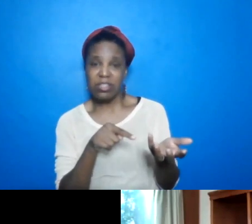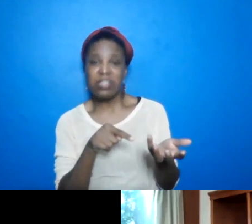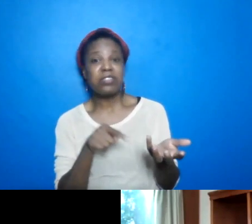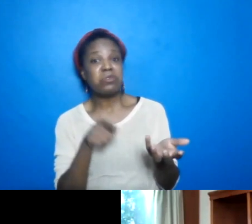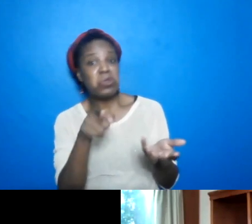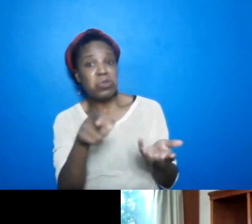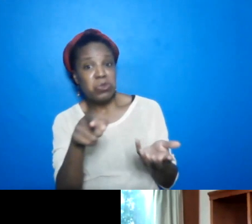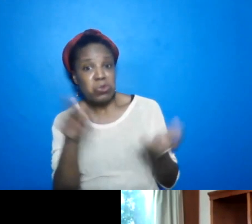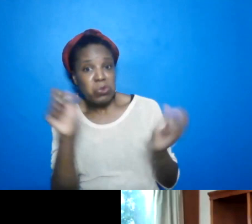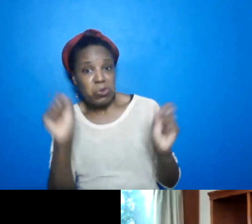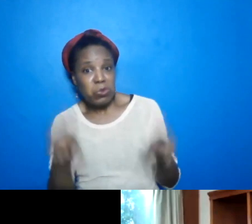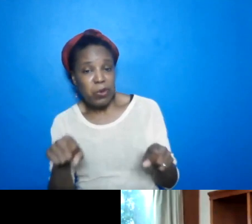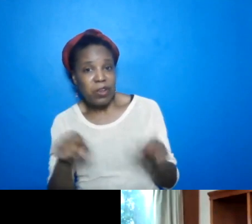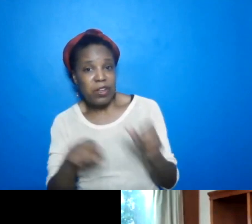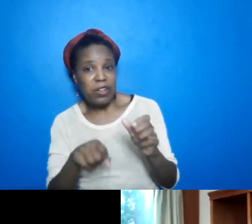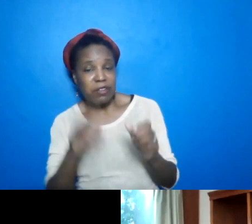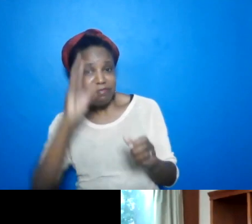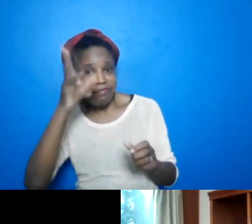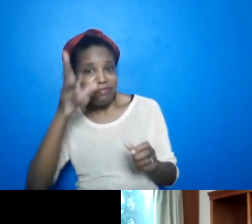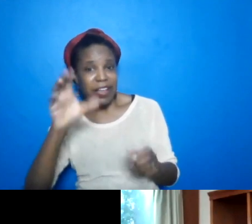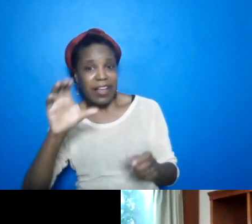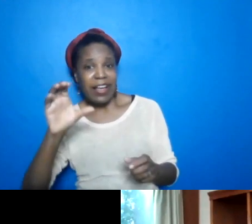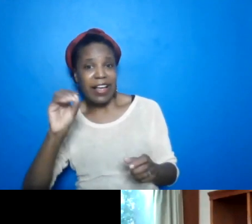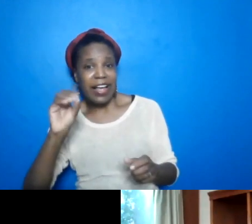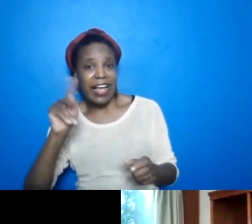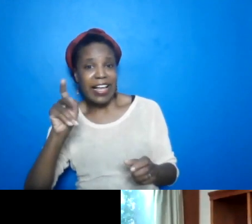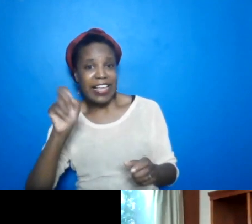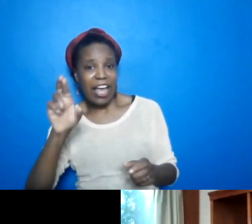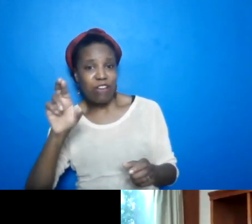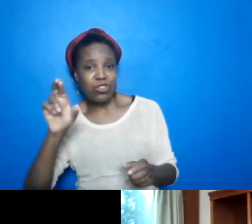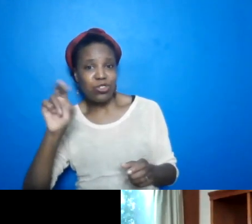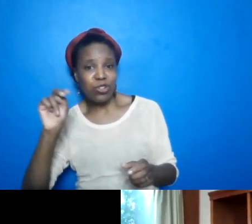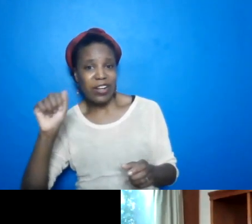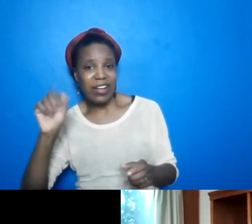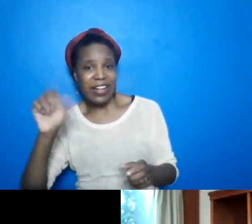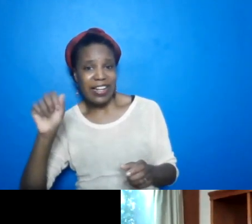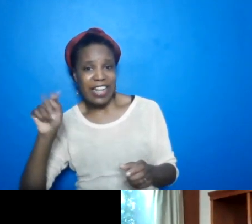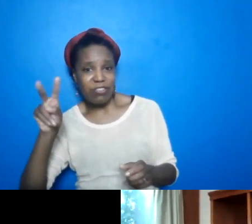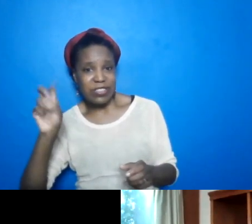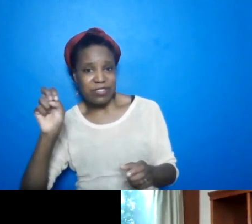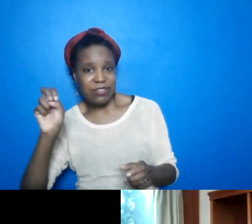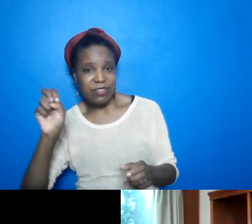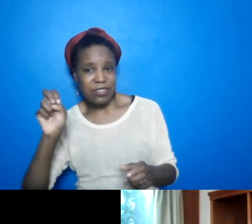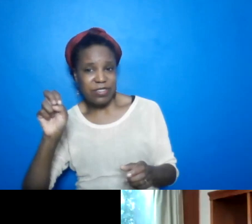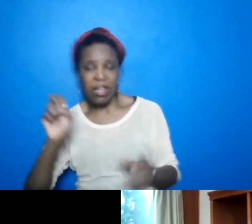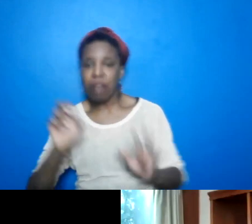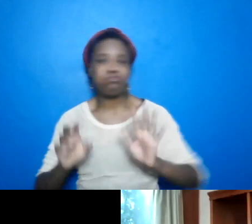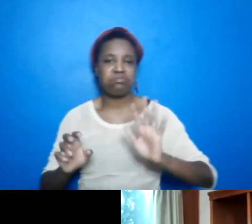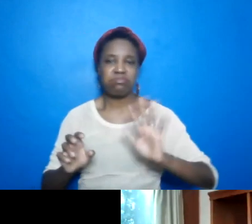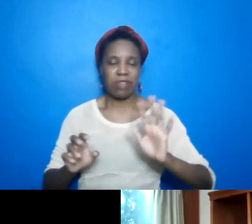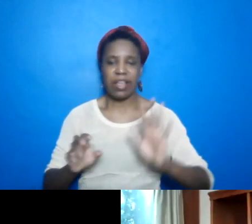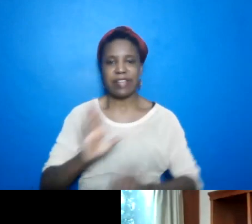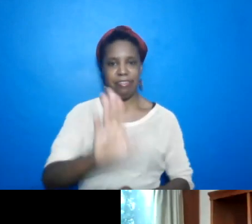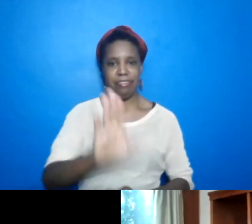counter narrative would look like? No. They have to be, it has to be their words. It has to be their articulation. So you always